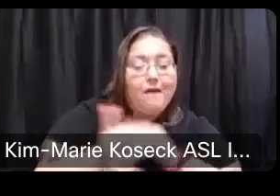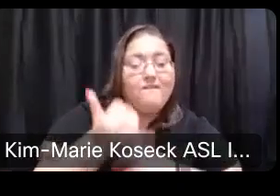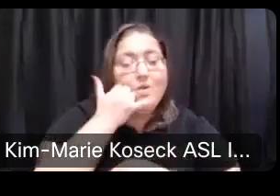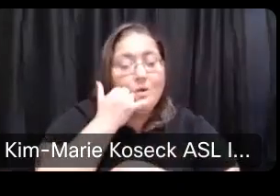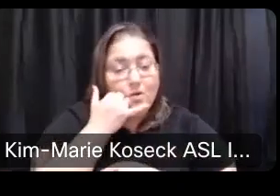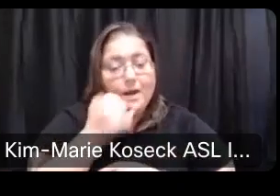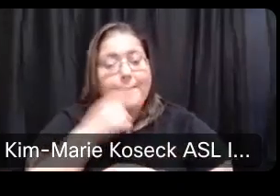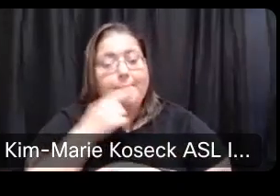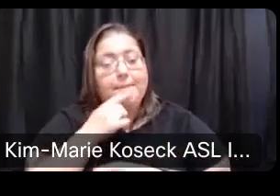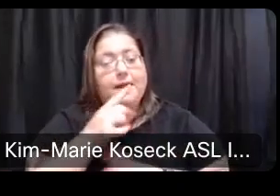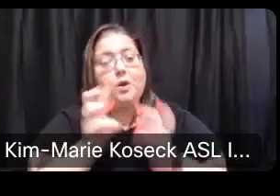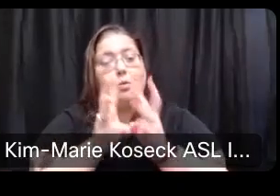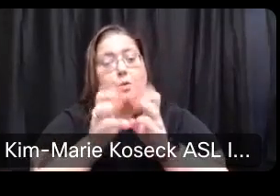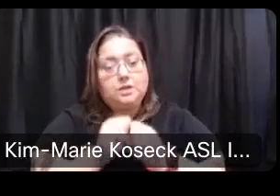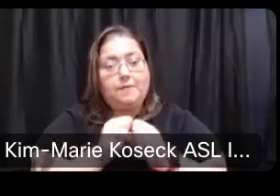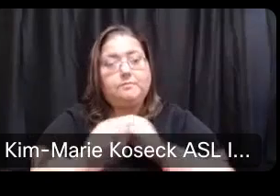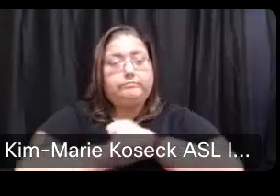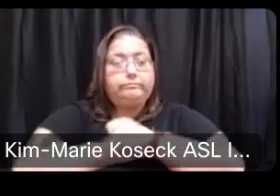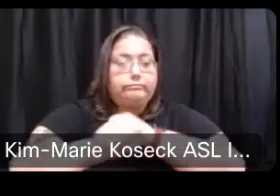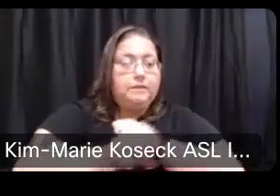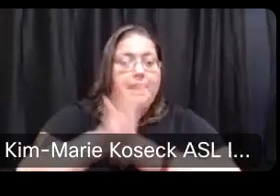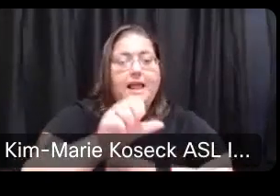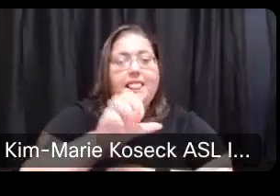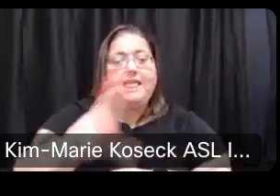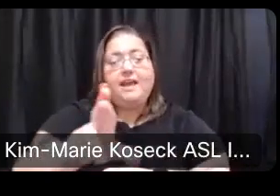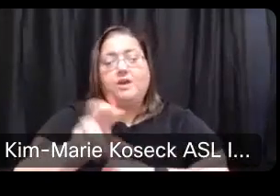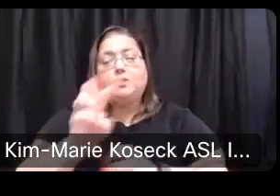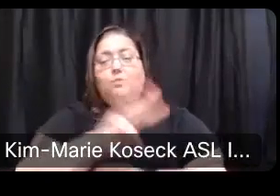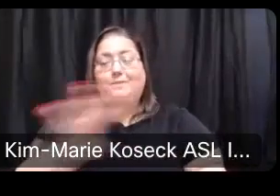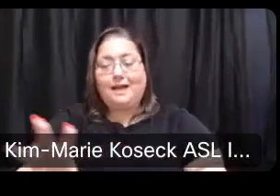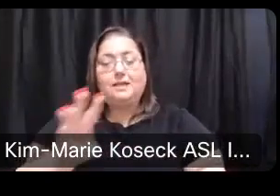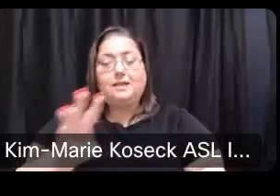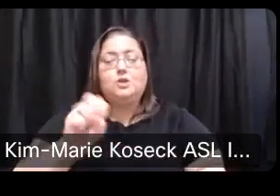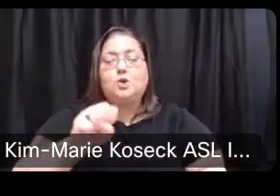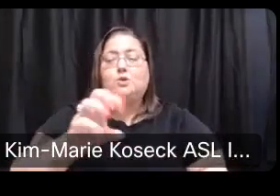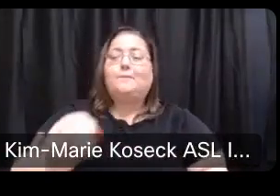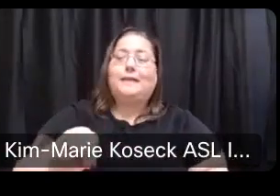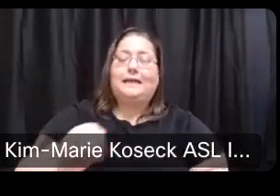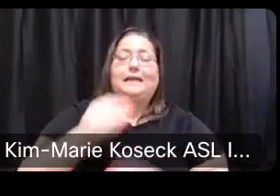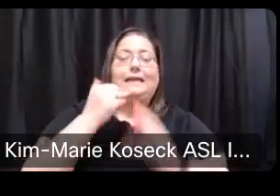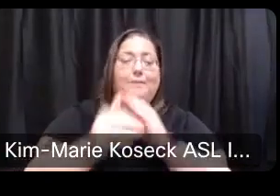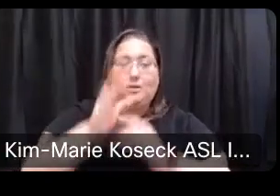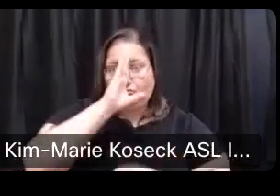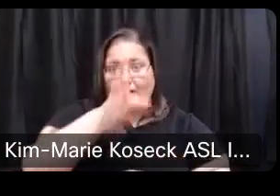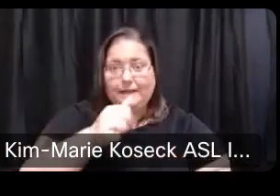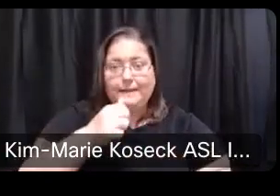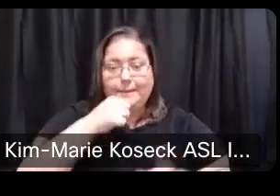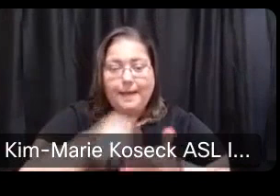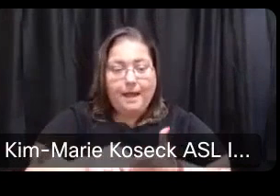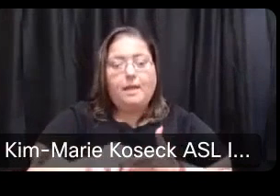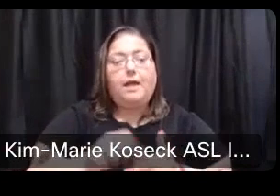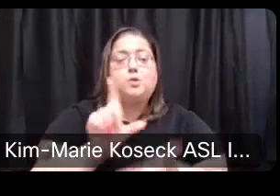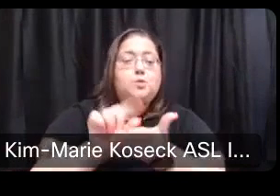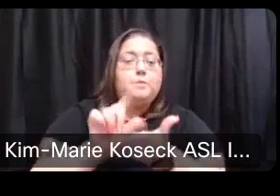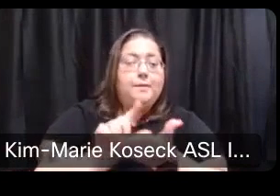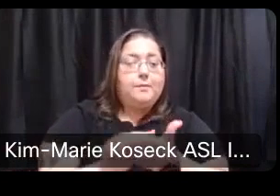while public workshops were promoted through CLEAR regional websites, social media, email, direct mail, local newspapers,